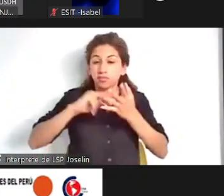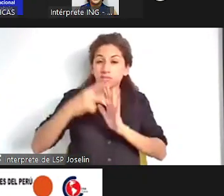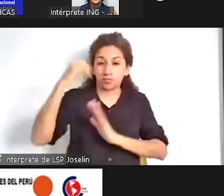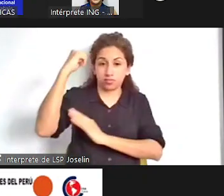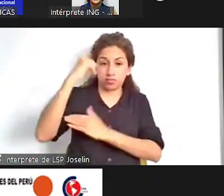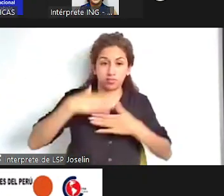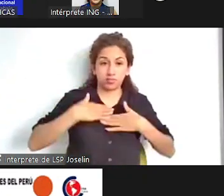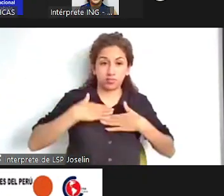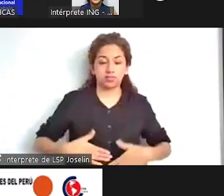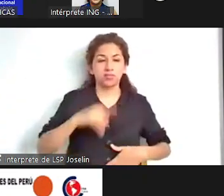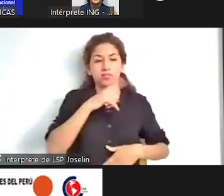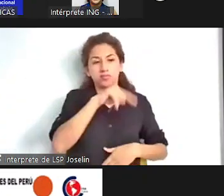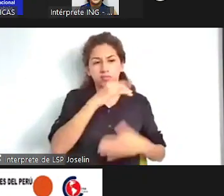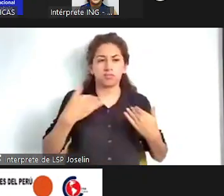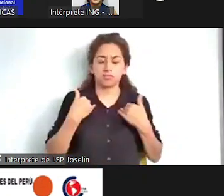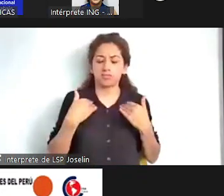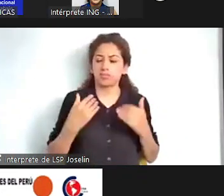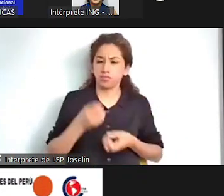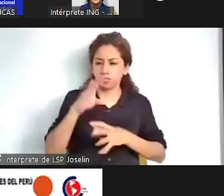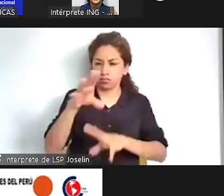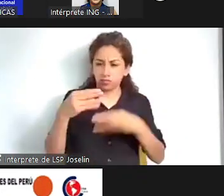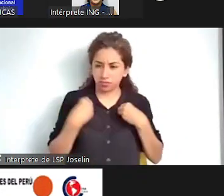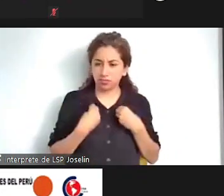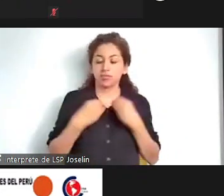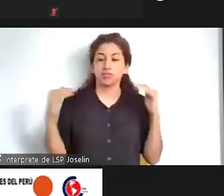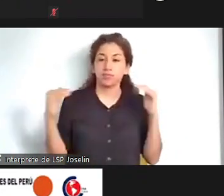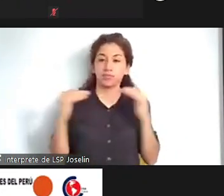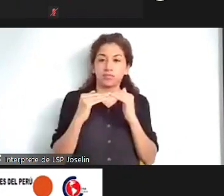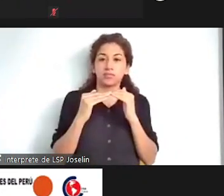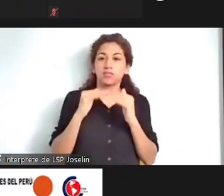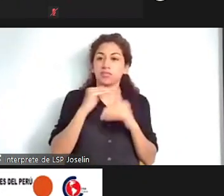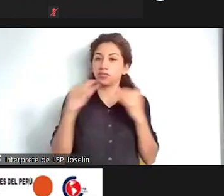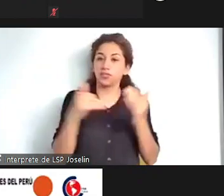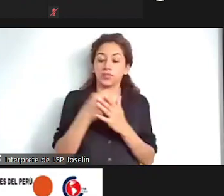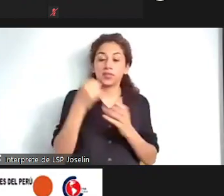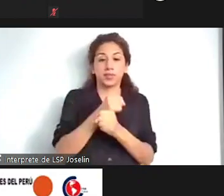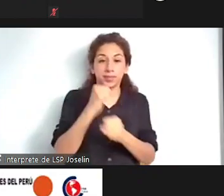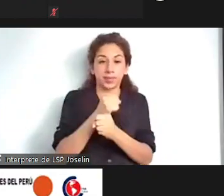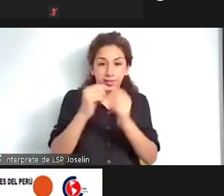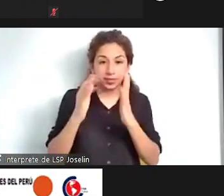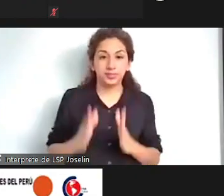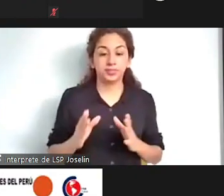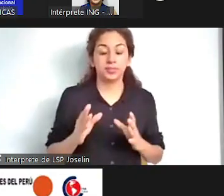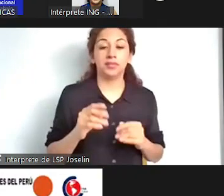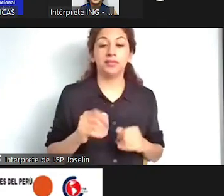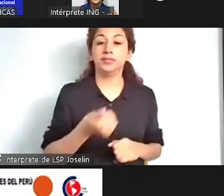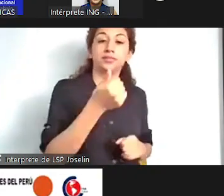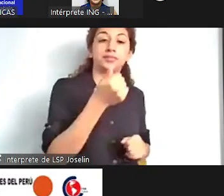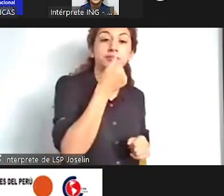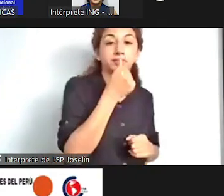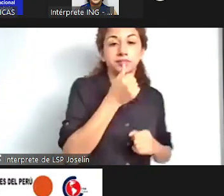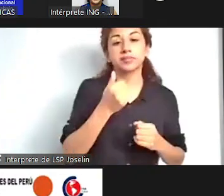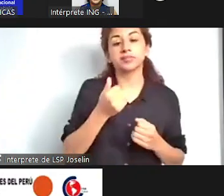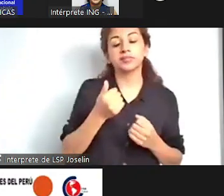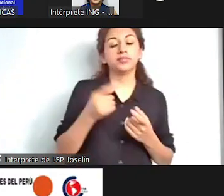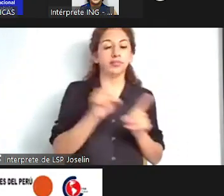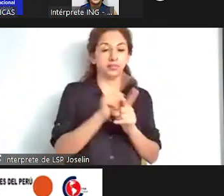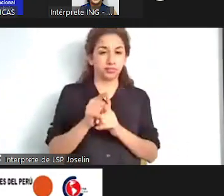so the state needs to comply without discrimination with equality and conditions for all workers that are both public and